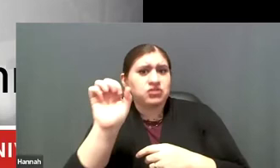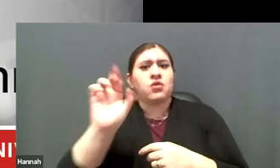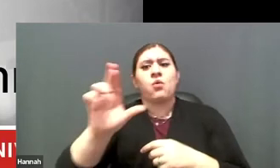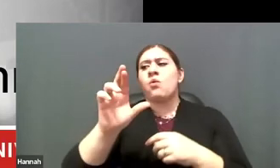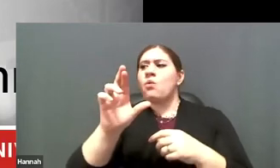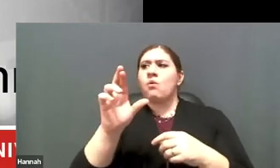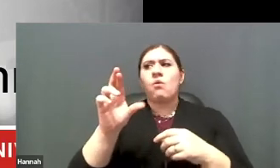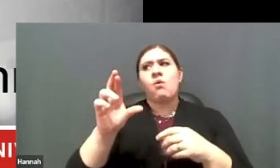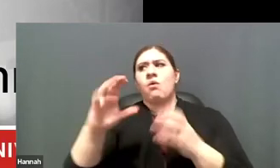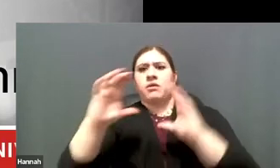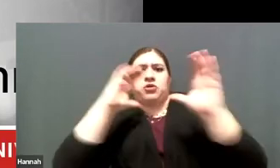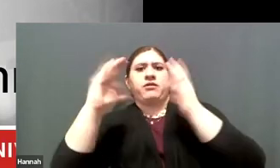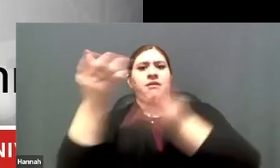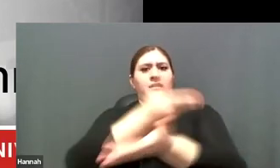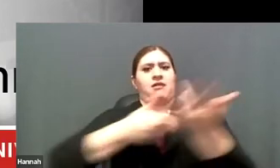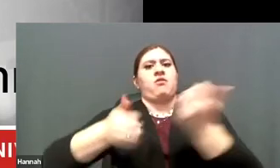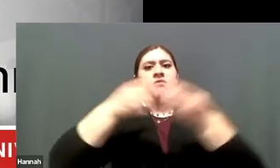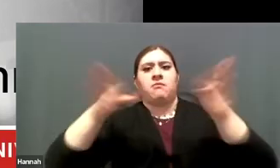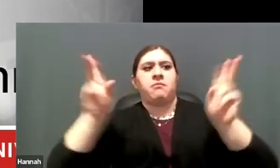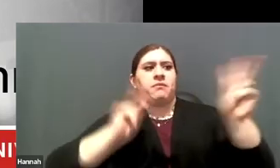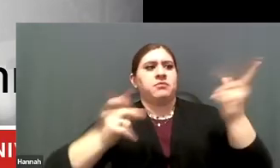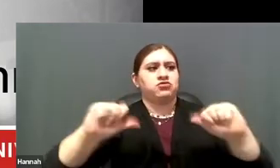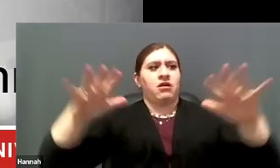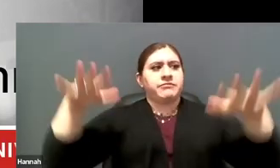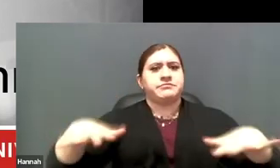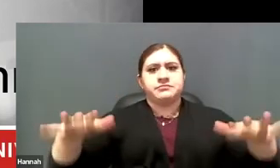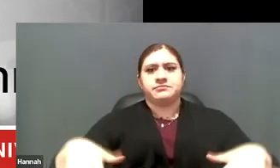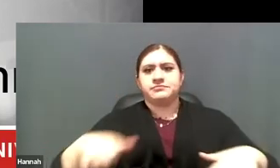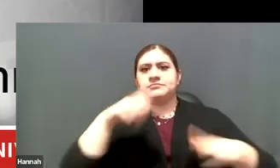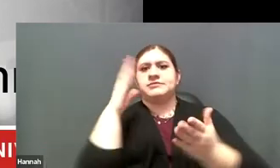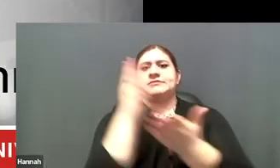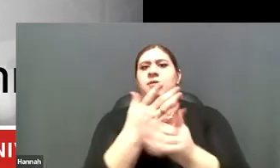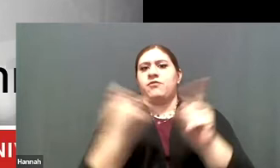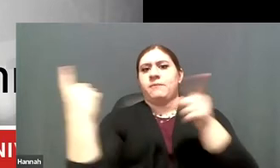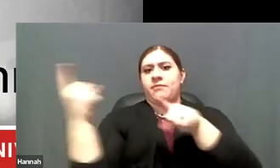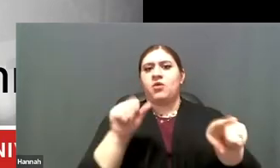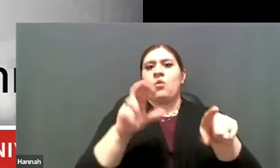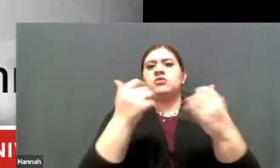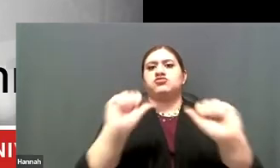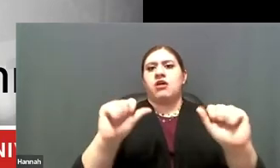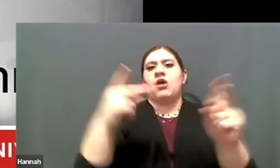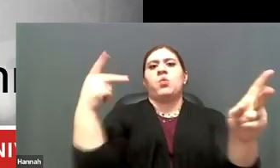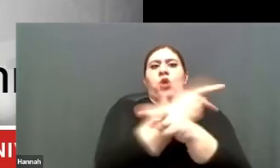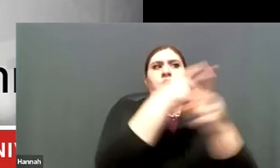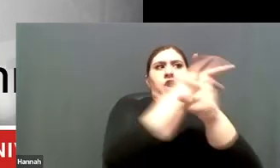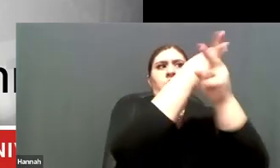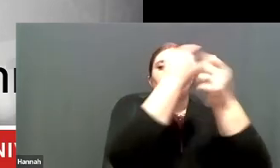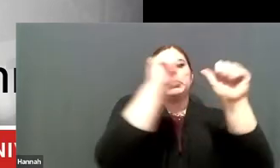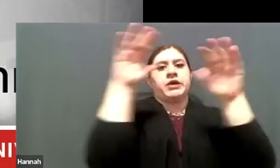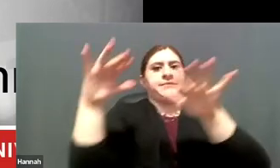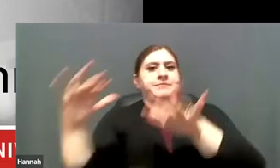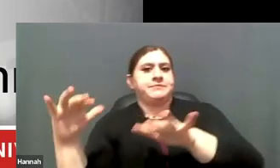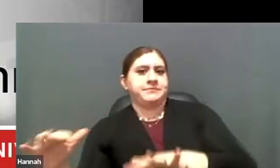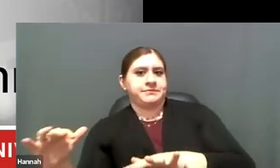about communicating with the public to try to keep something bad from happening? Or try to keep worse things from happening after something does